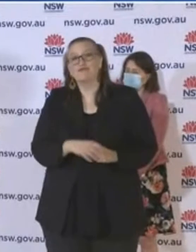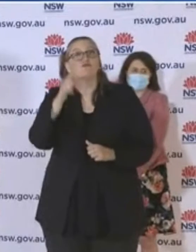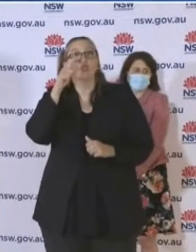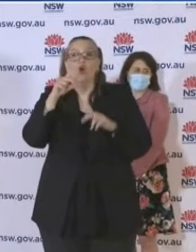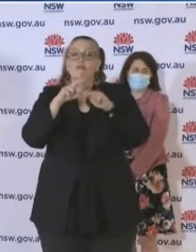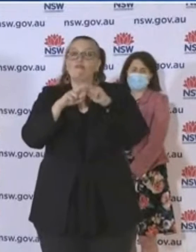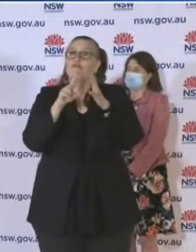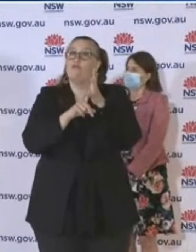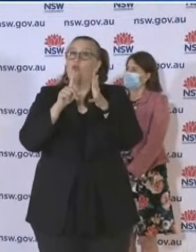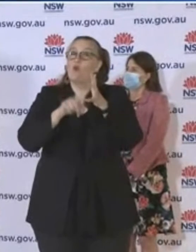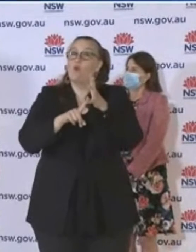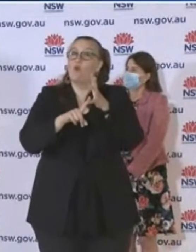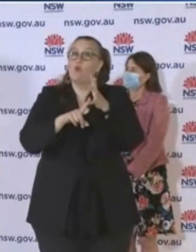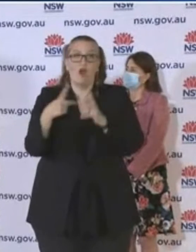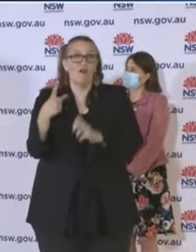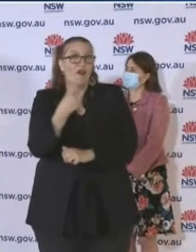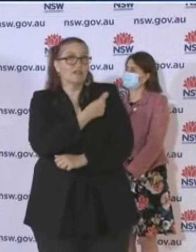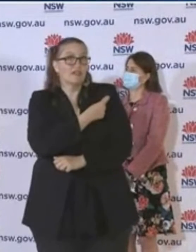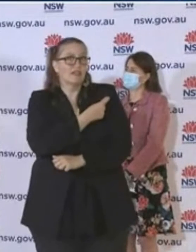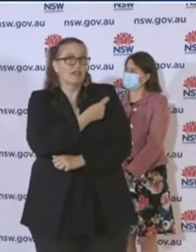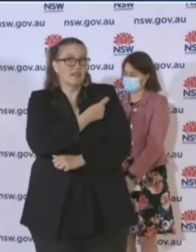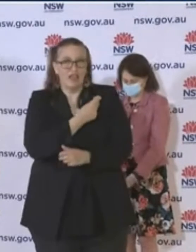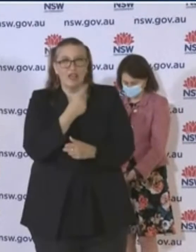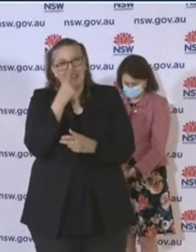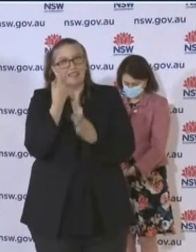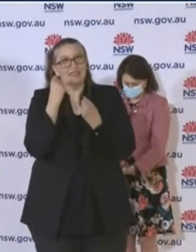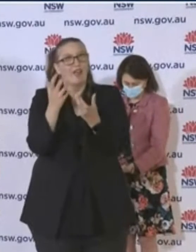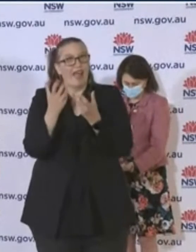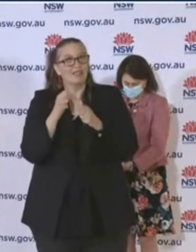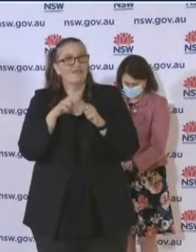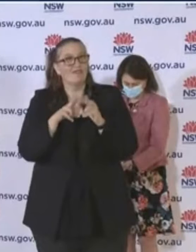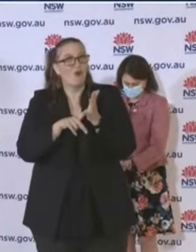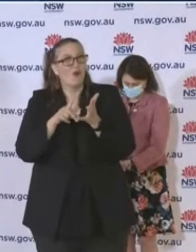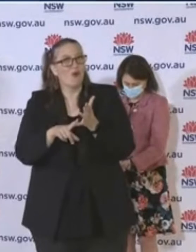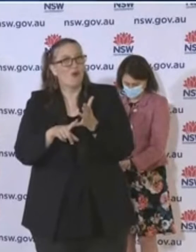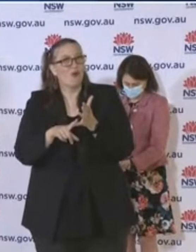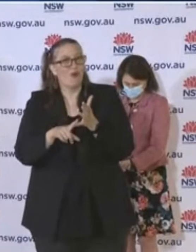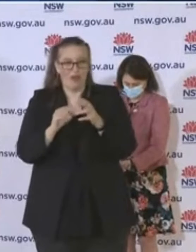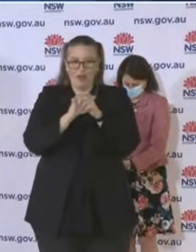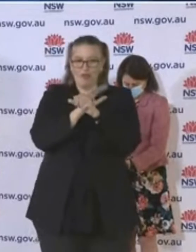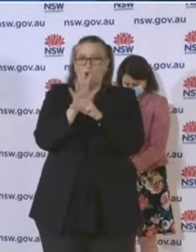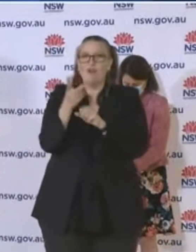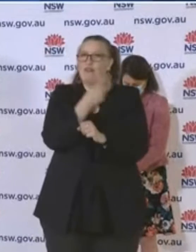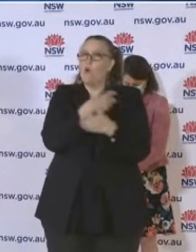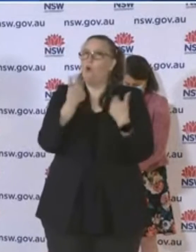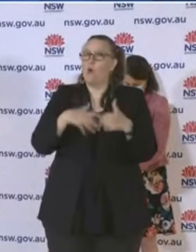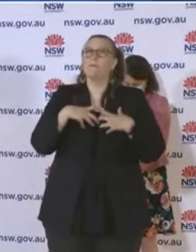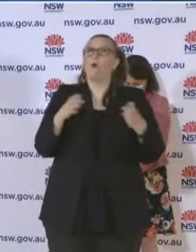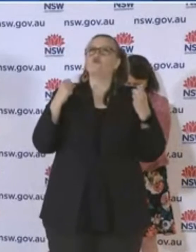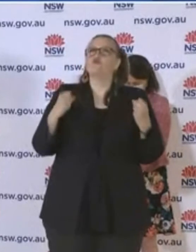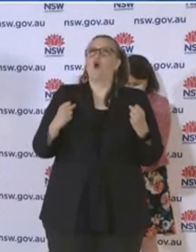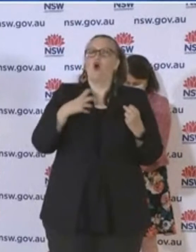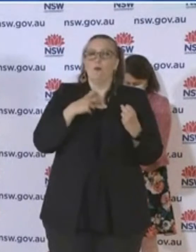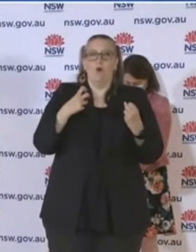in preventing COVID and complications of COVID than flu vaccine does in many years from